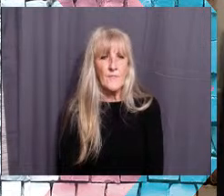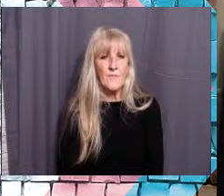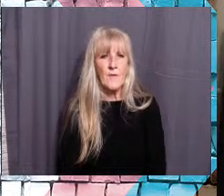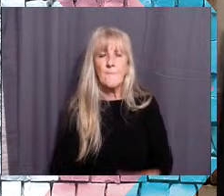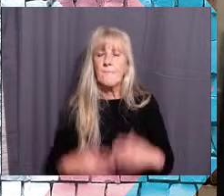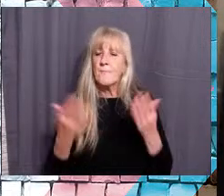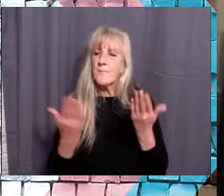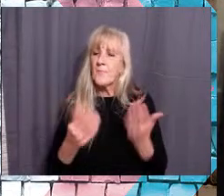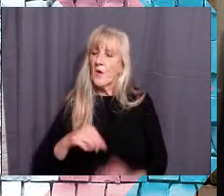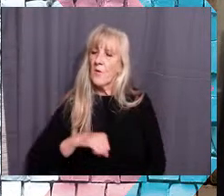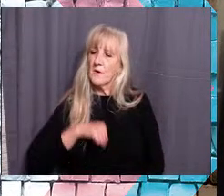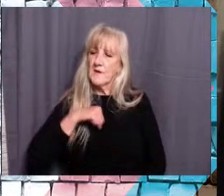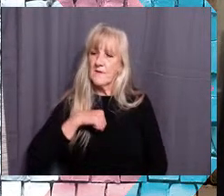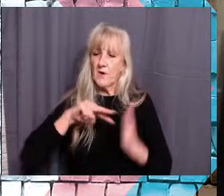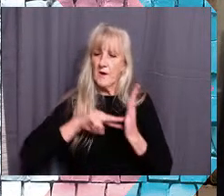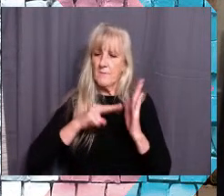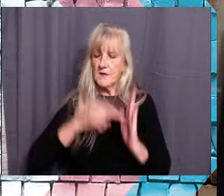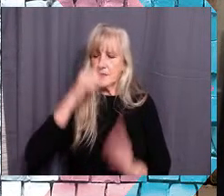Pride to me.